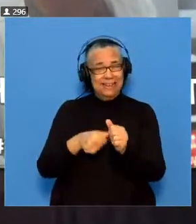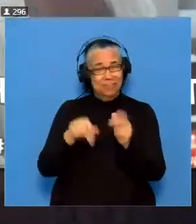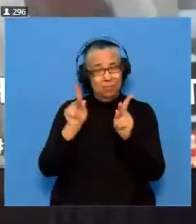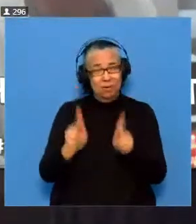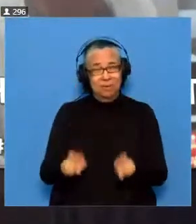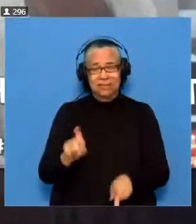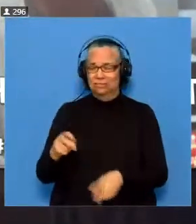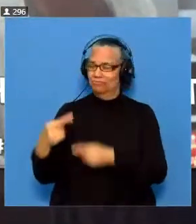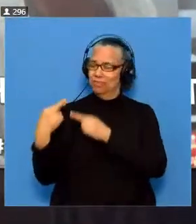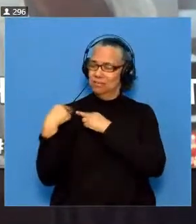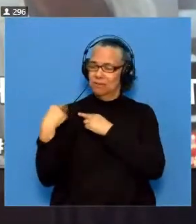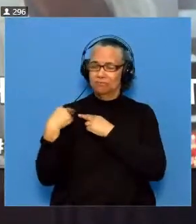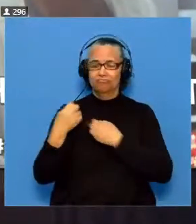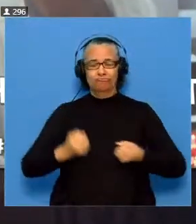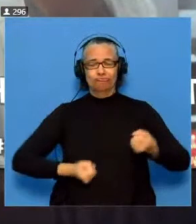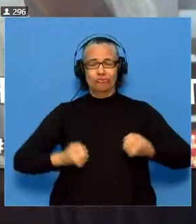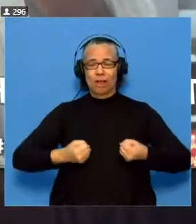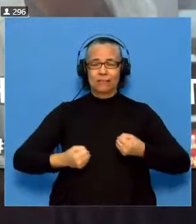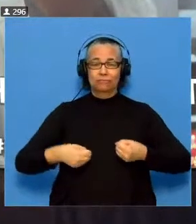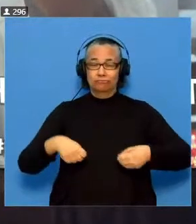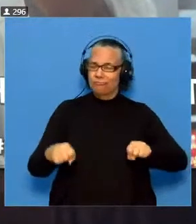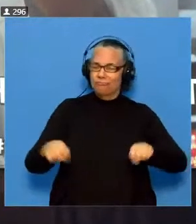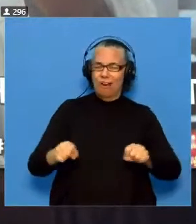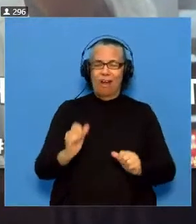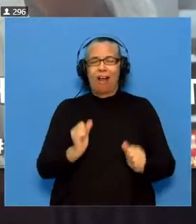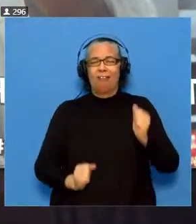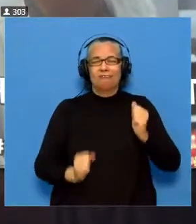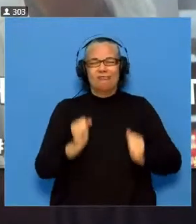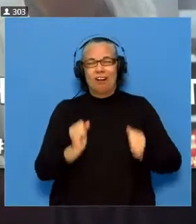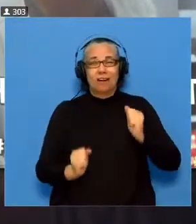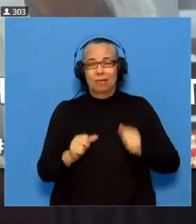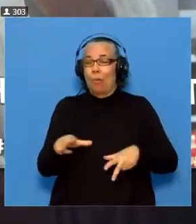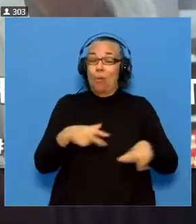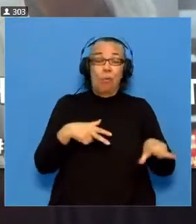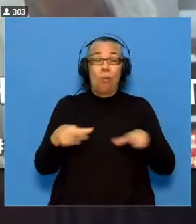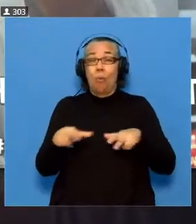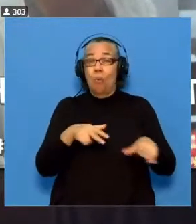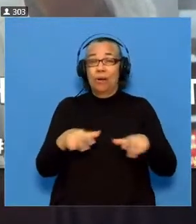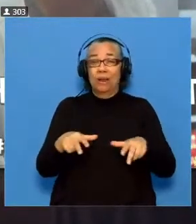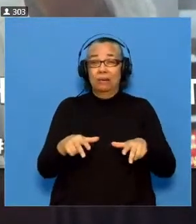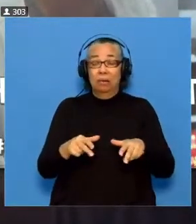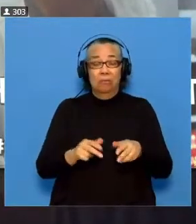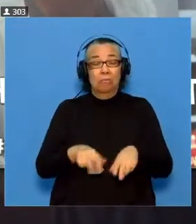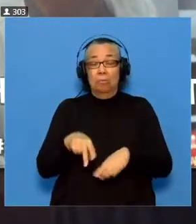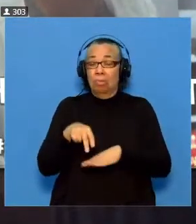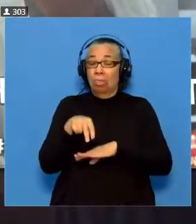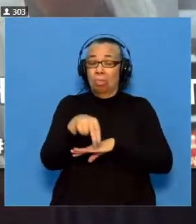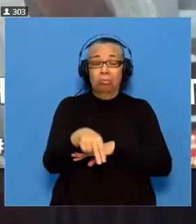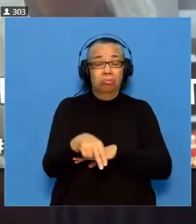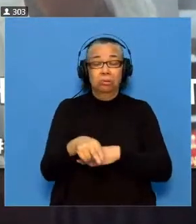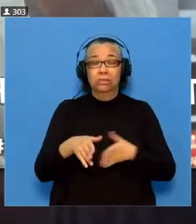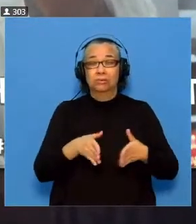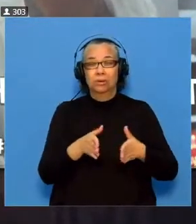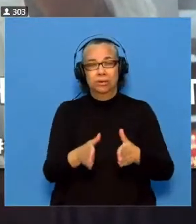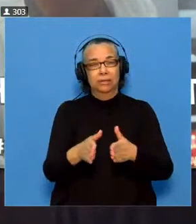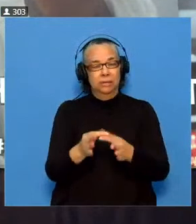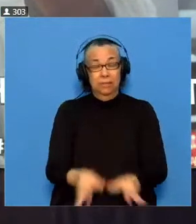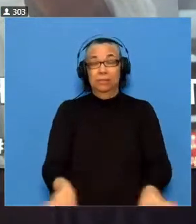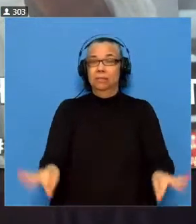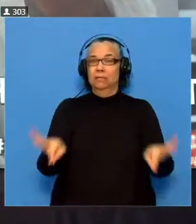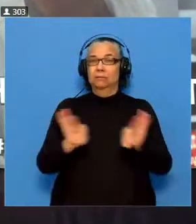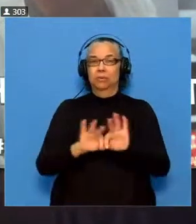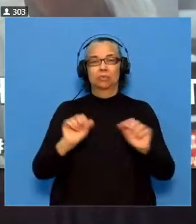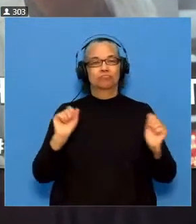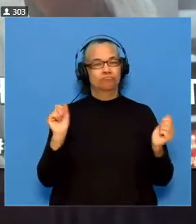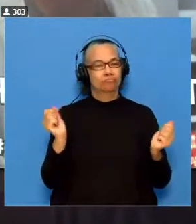while driving, riding, running, walking, and even crossing the road. It is imperative that all